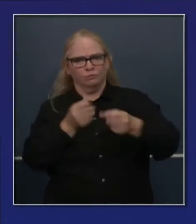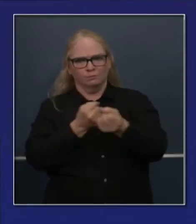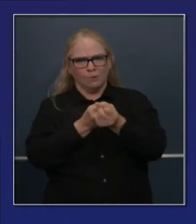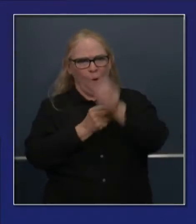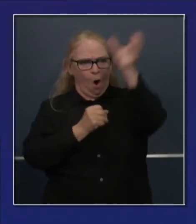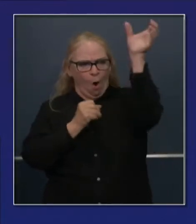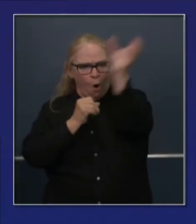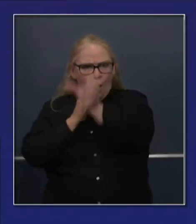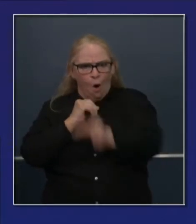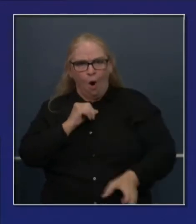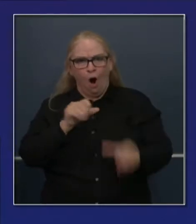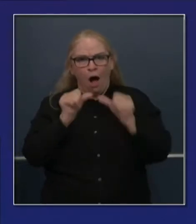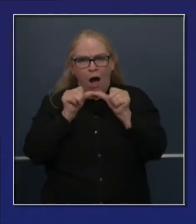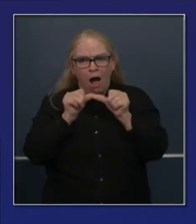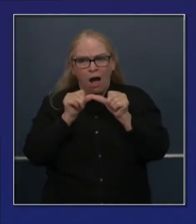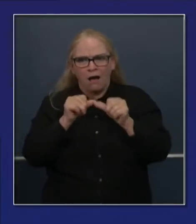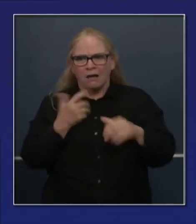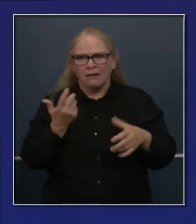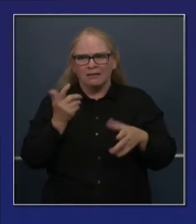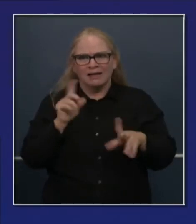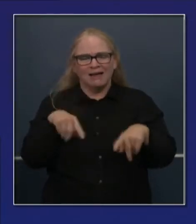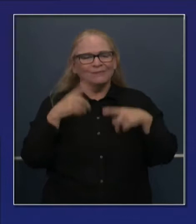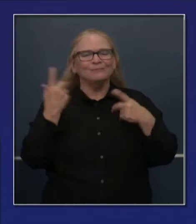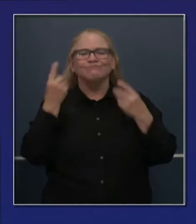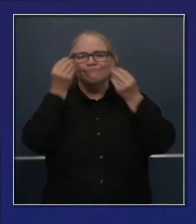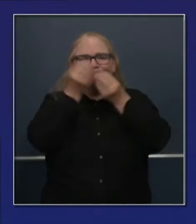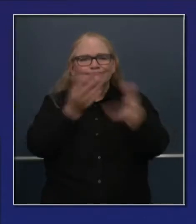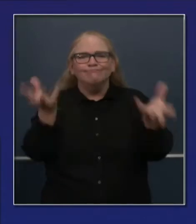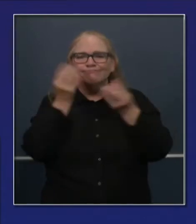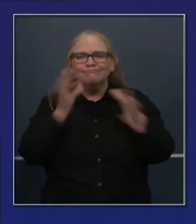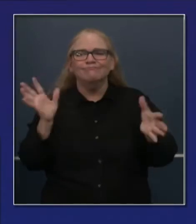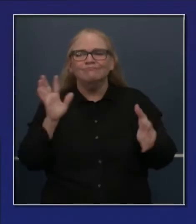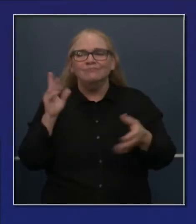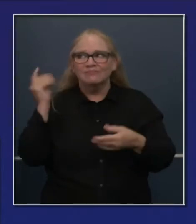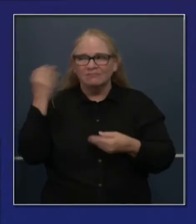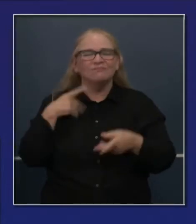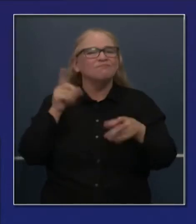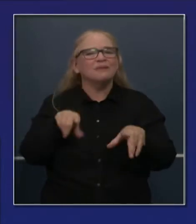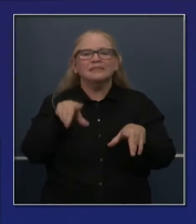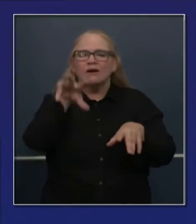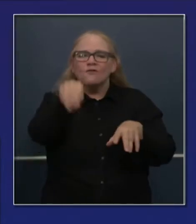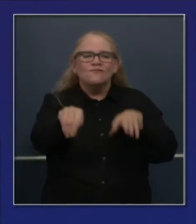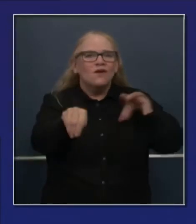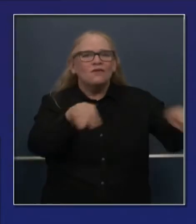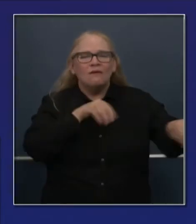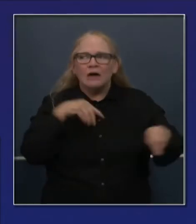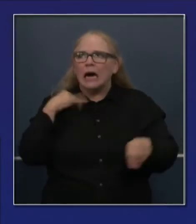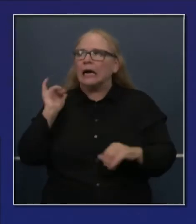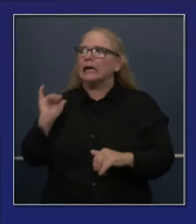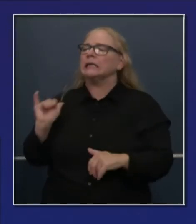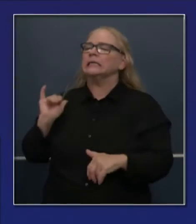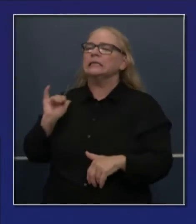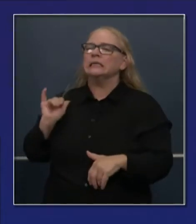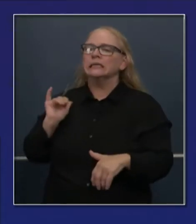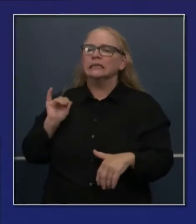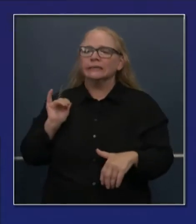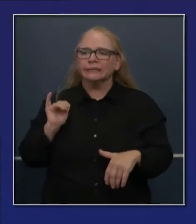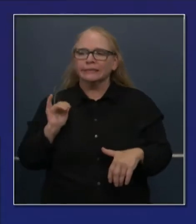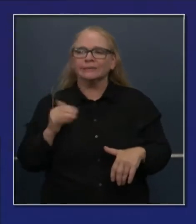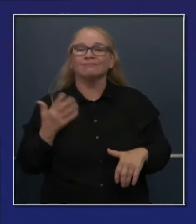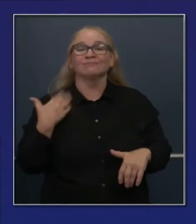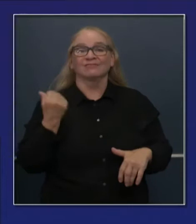throughout the state of California, about 1,000 megawatts short of where we needed to be. On Saturday, we fell short